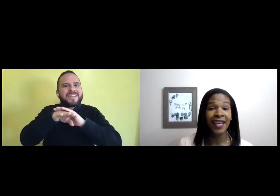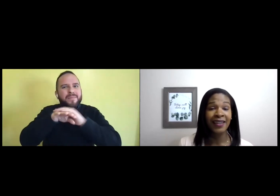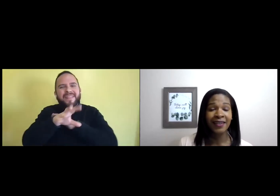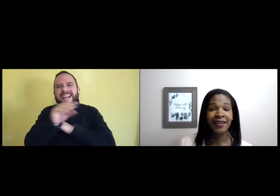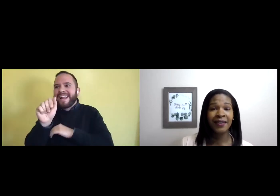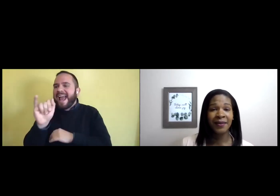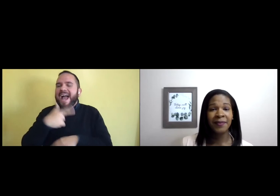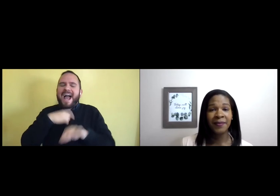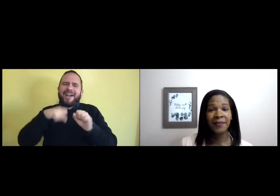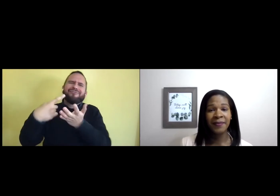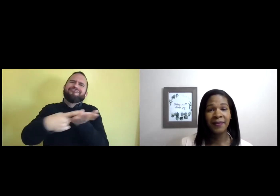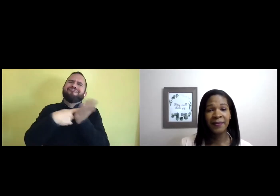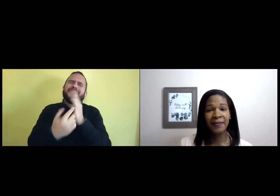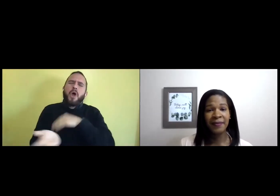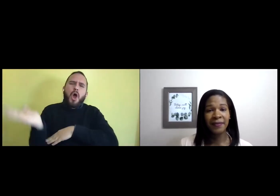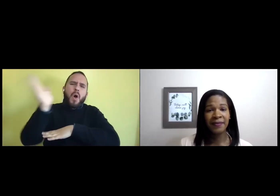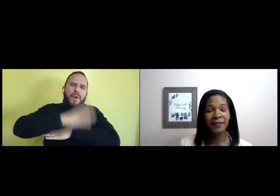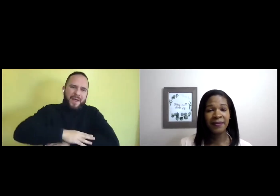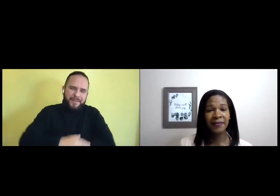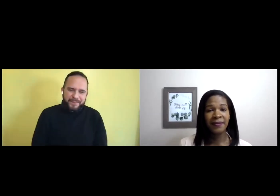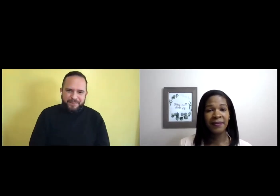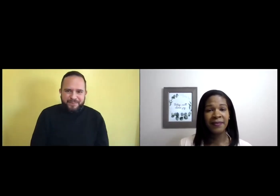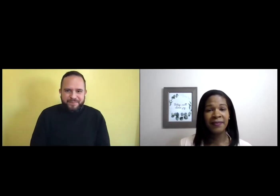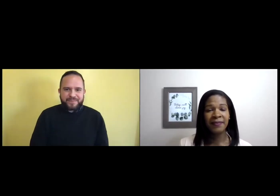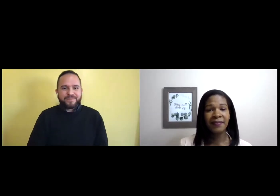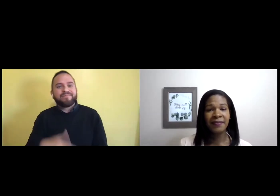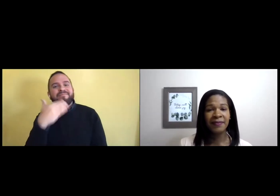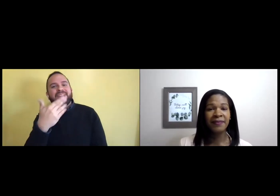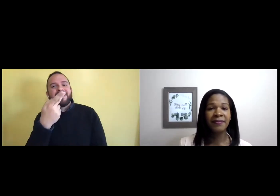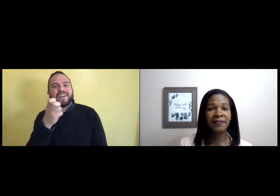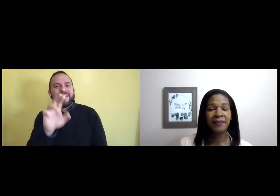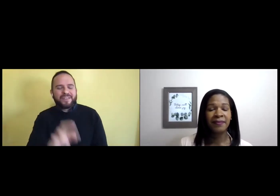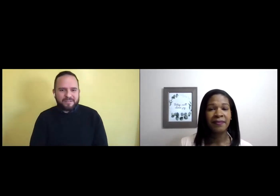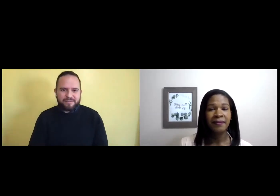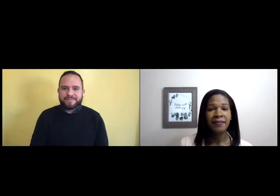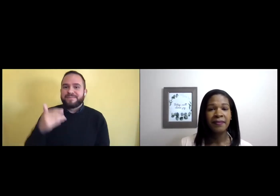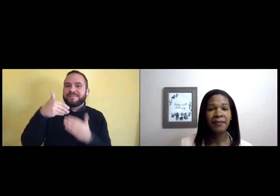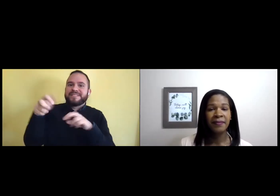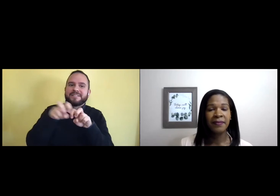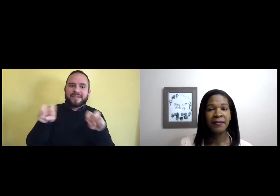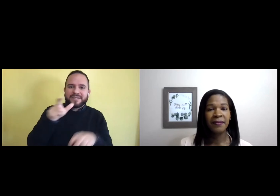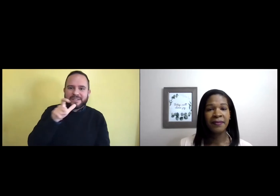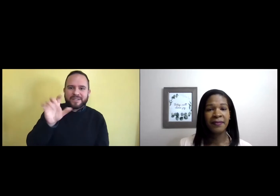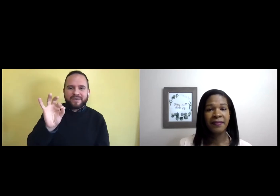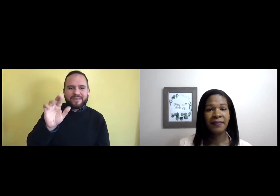all day. Thank you, Heather. Our next panelist is Frances